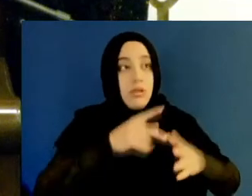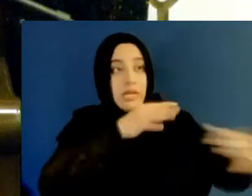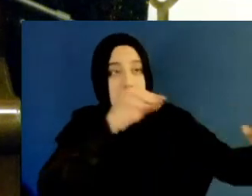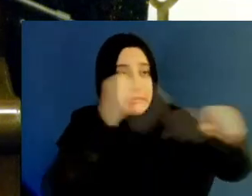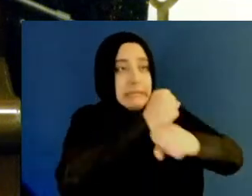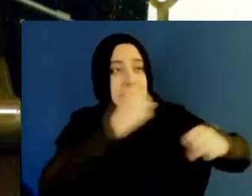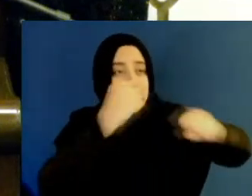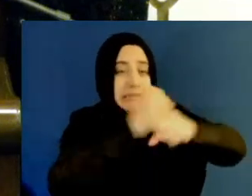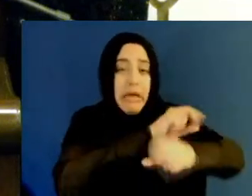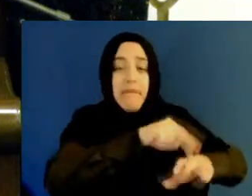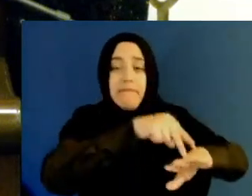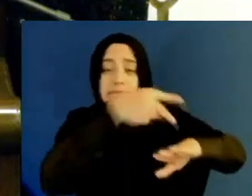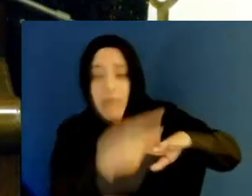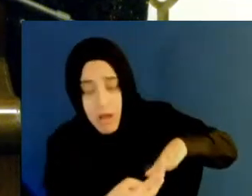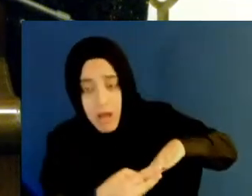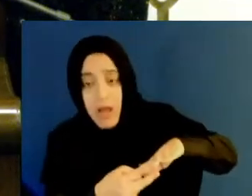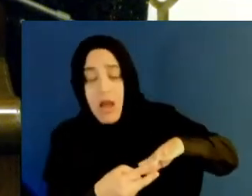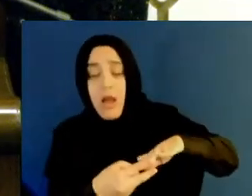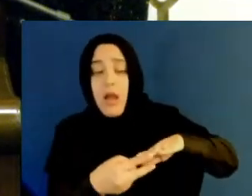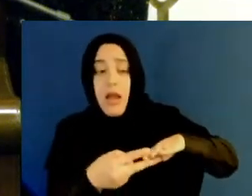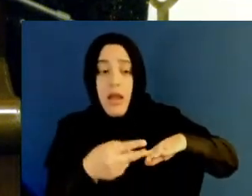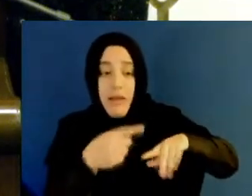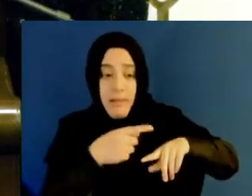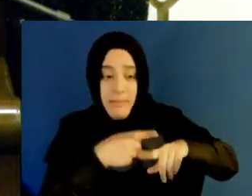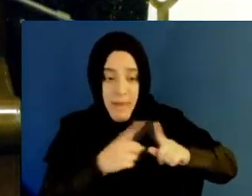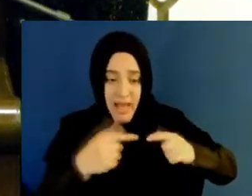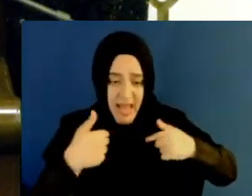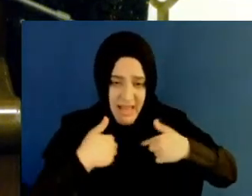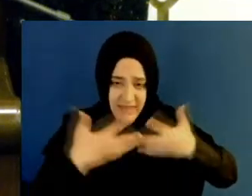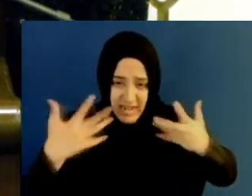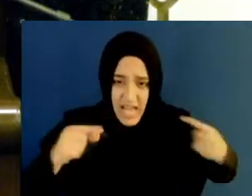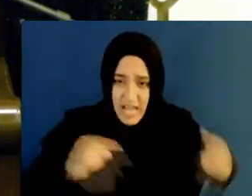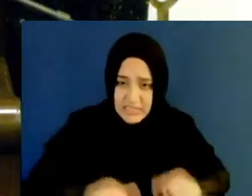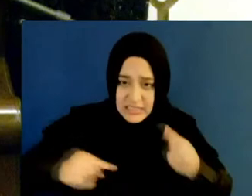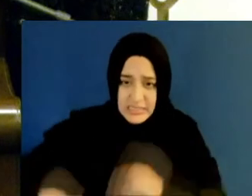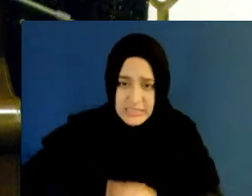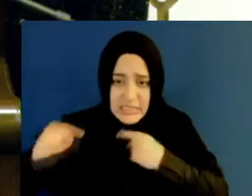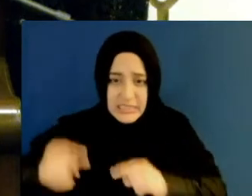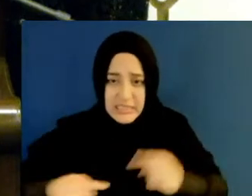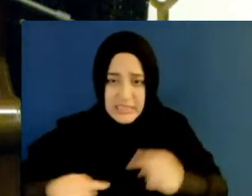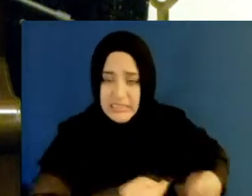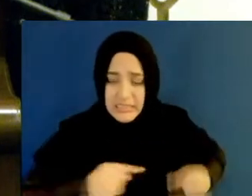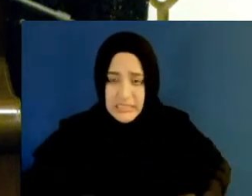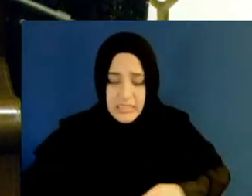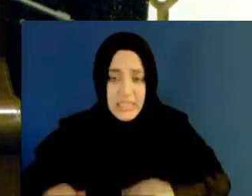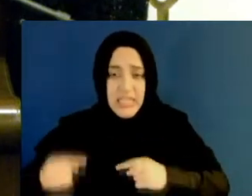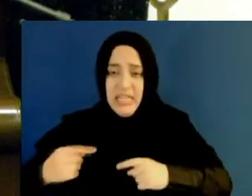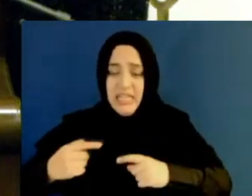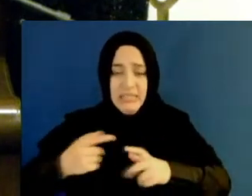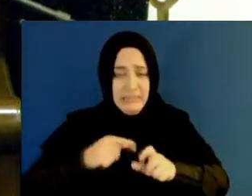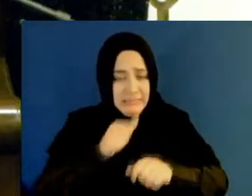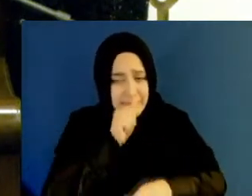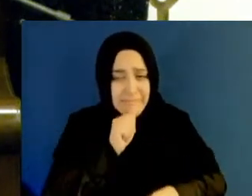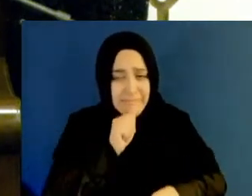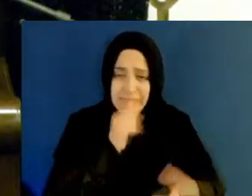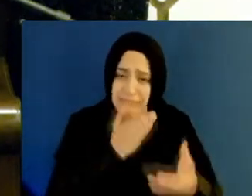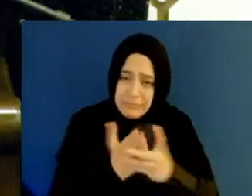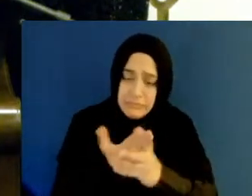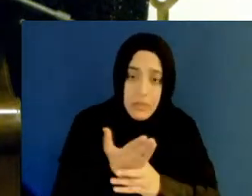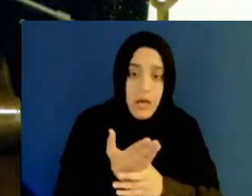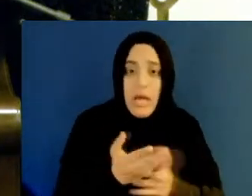injuries that he has sustained, and he is brought out of the ma'arika, out of the maidan, this is when you say